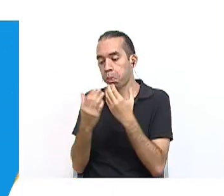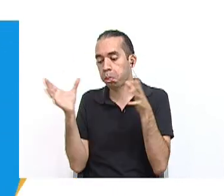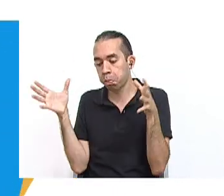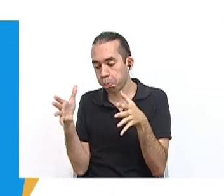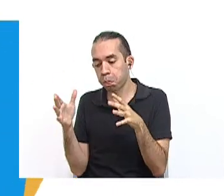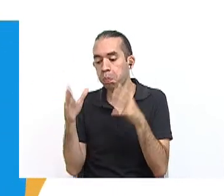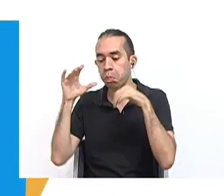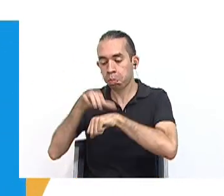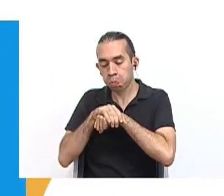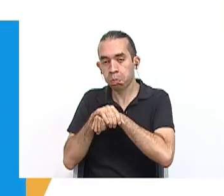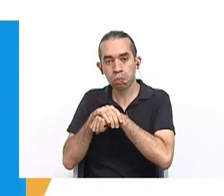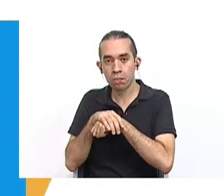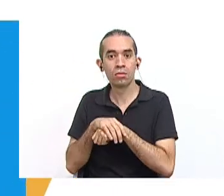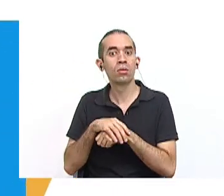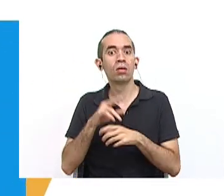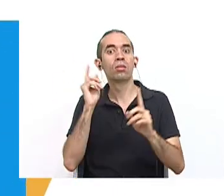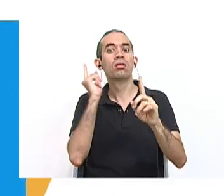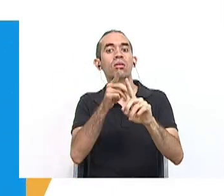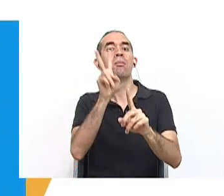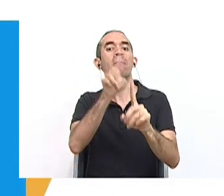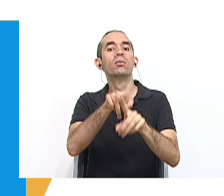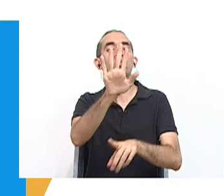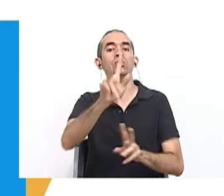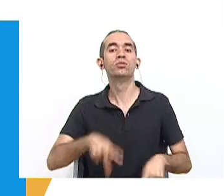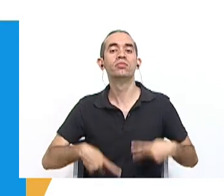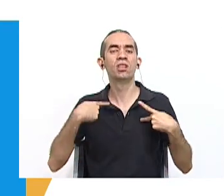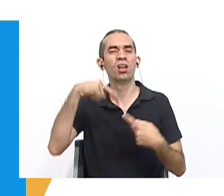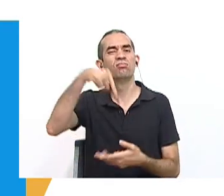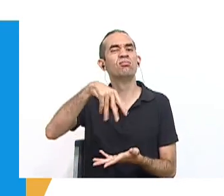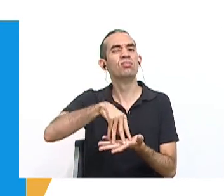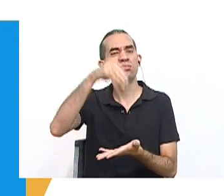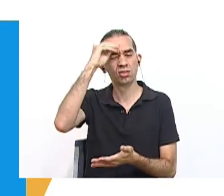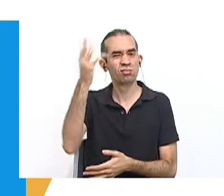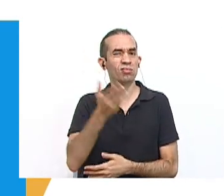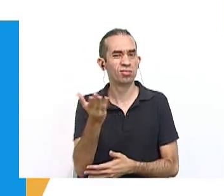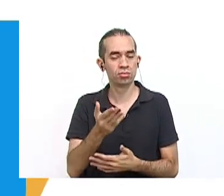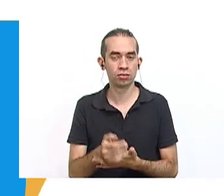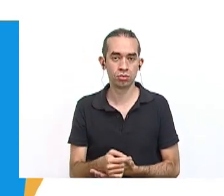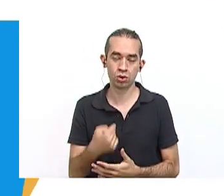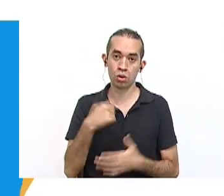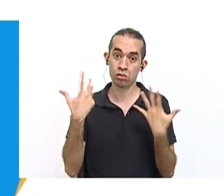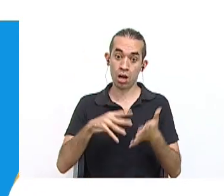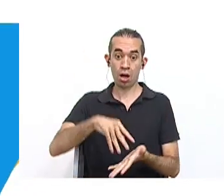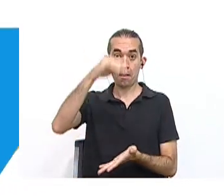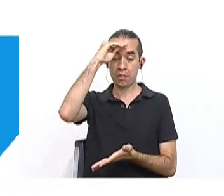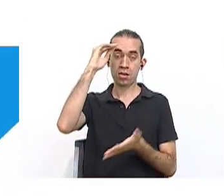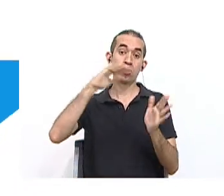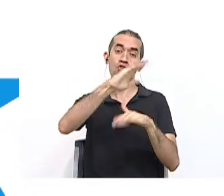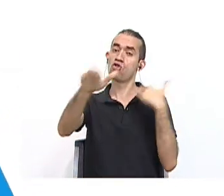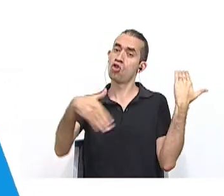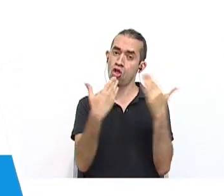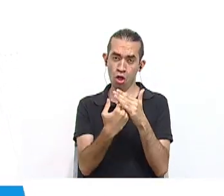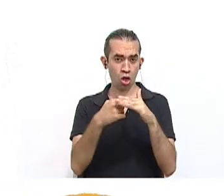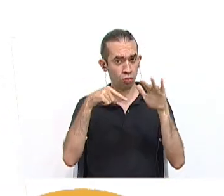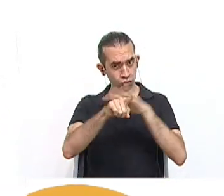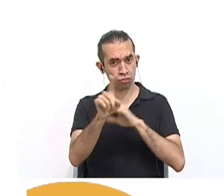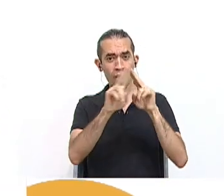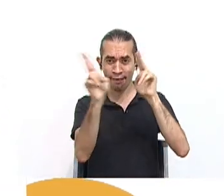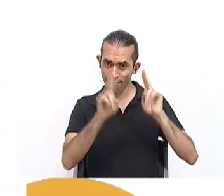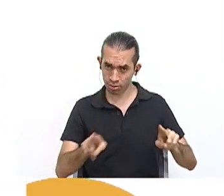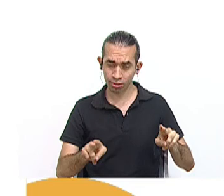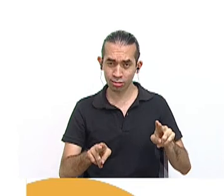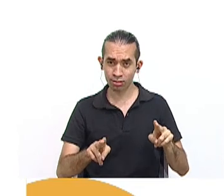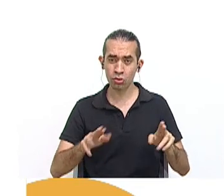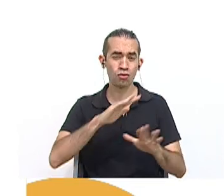for English, it's for life. What did you learn today? Let me tell you that something I learned is that everything I do online, everything I